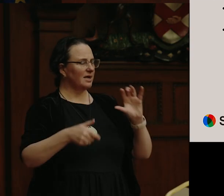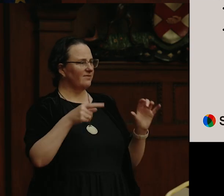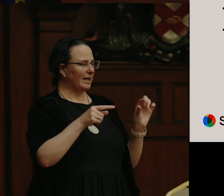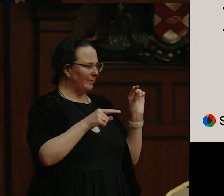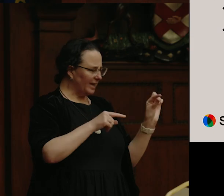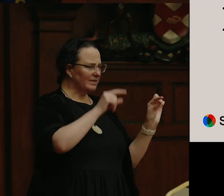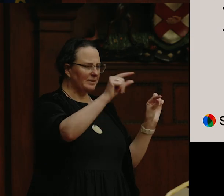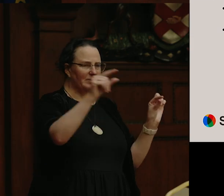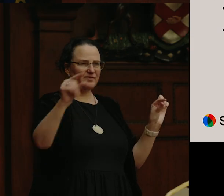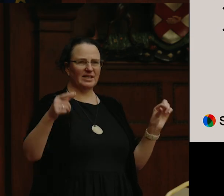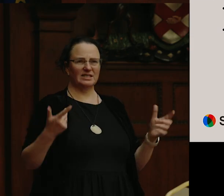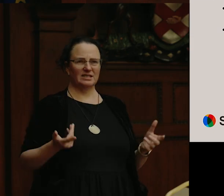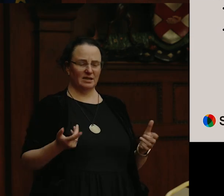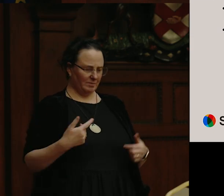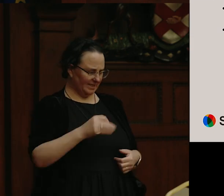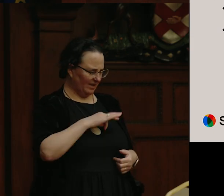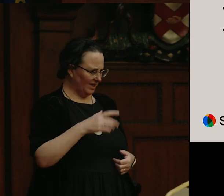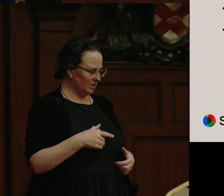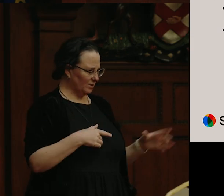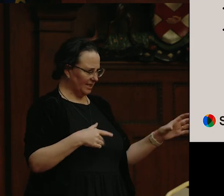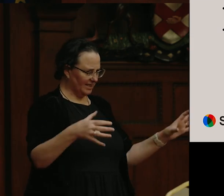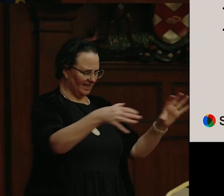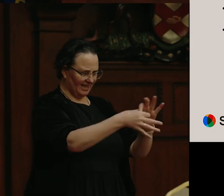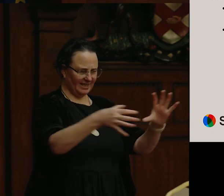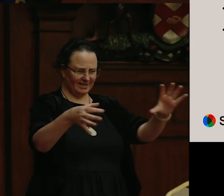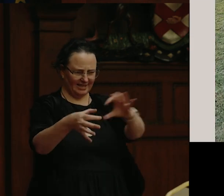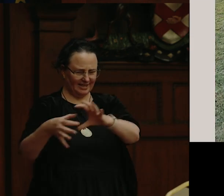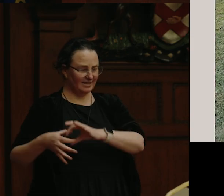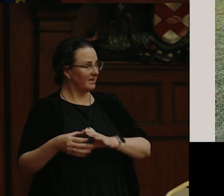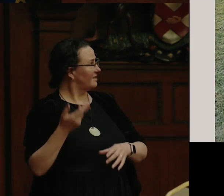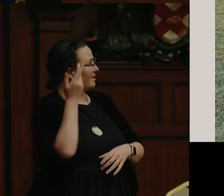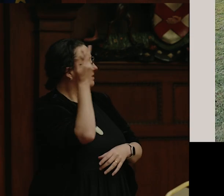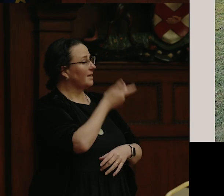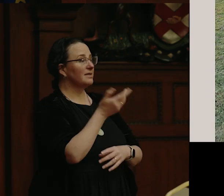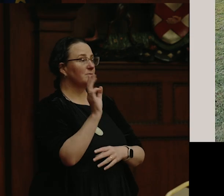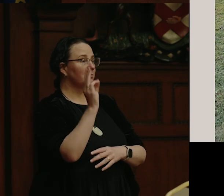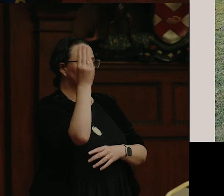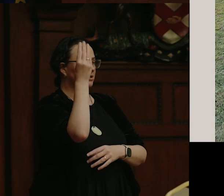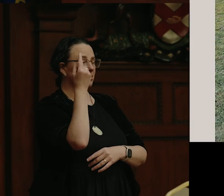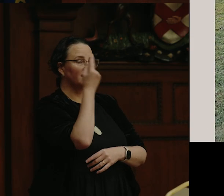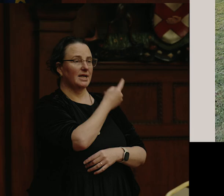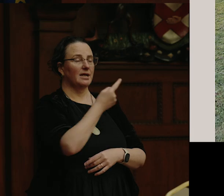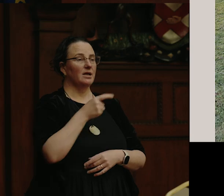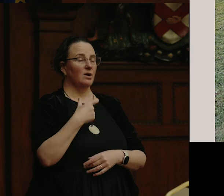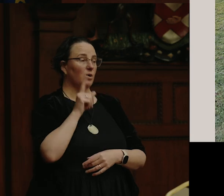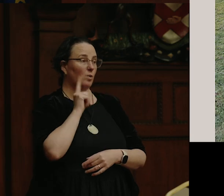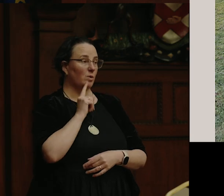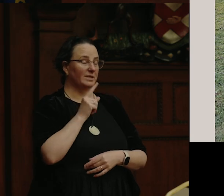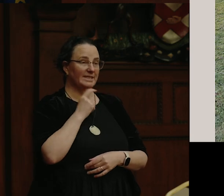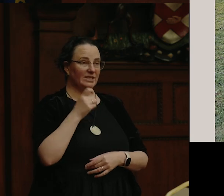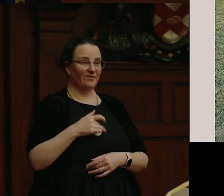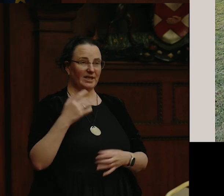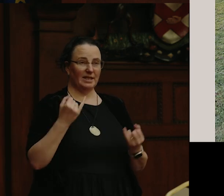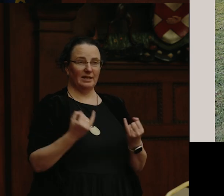picture, and they felt like they had to join the dots themselves. So there's an image here where this person described herself as feeling like